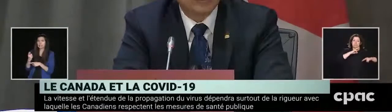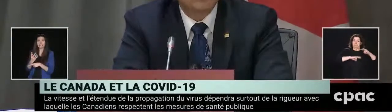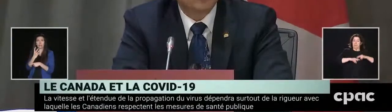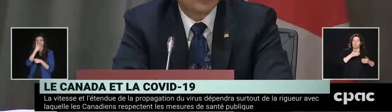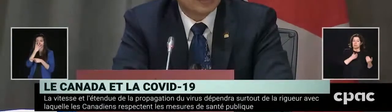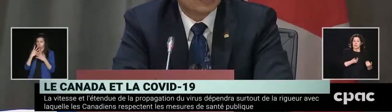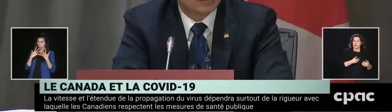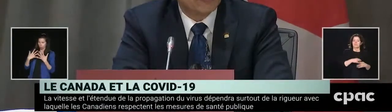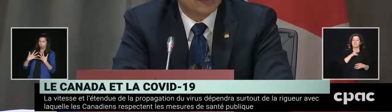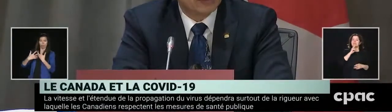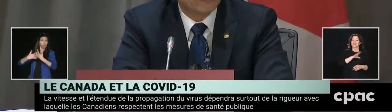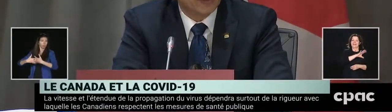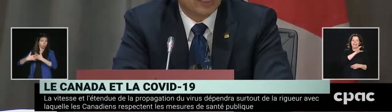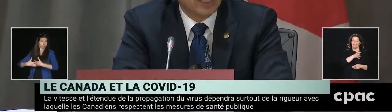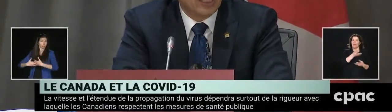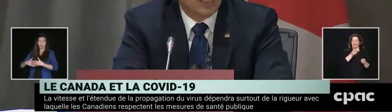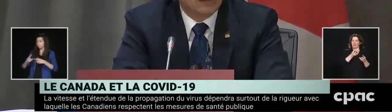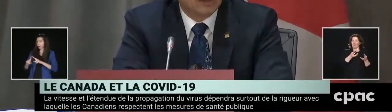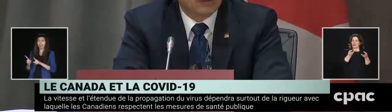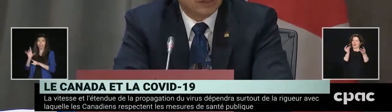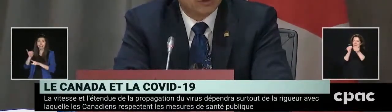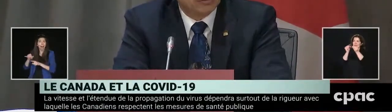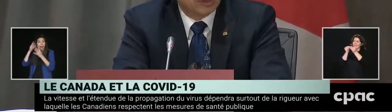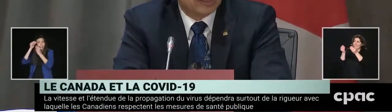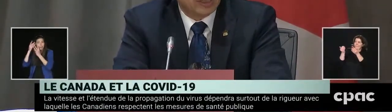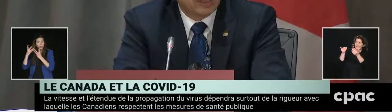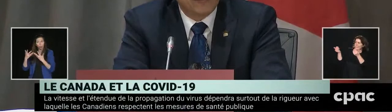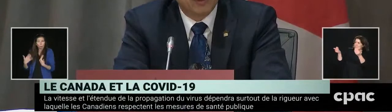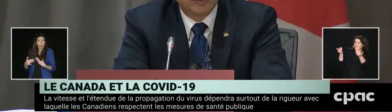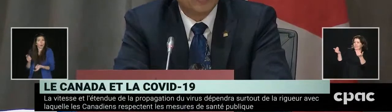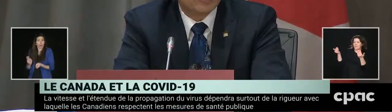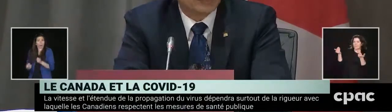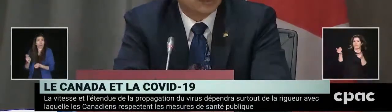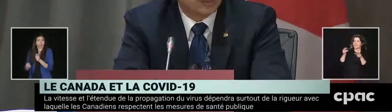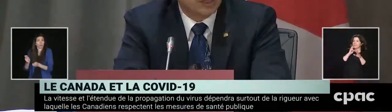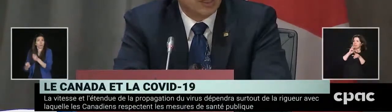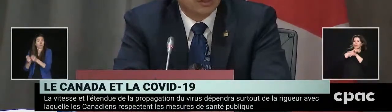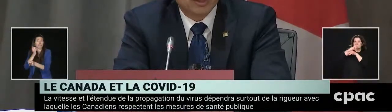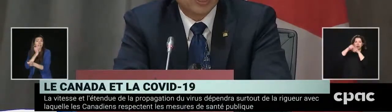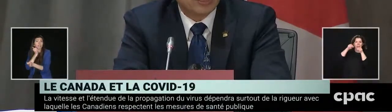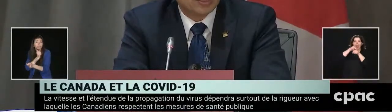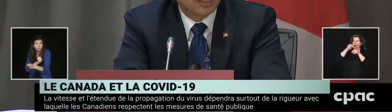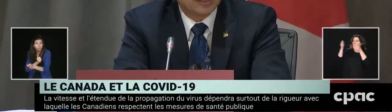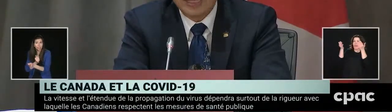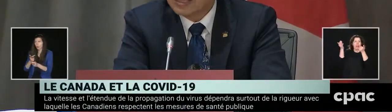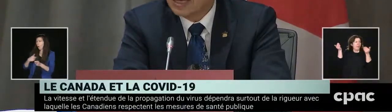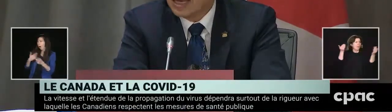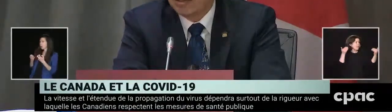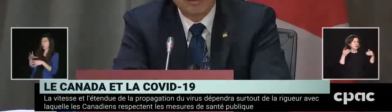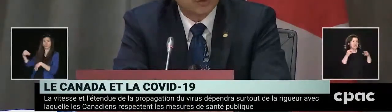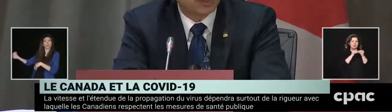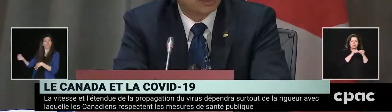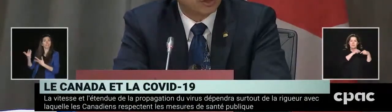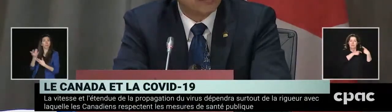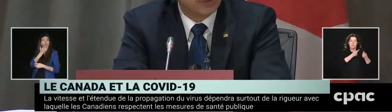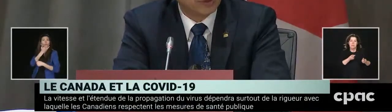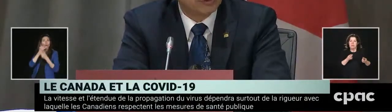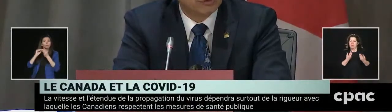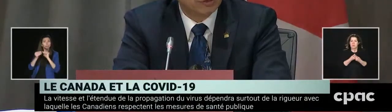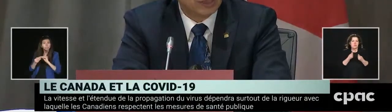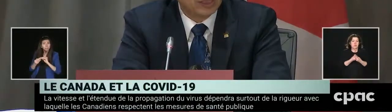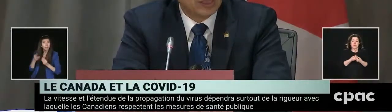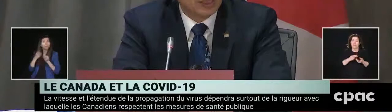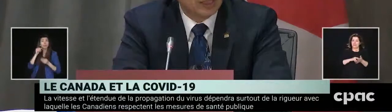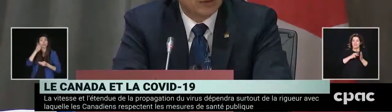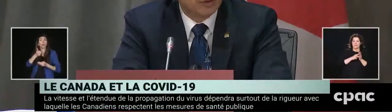And so the data is very sensitive, and therefore, not to, let's say, give you numbers that could change the next day and also alarm